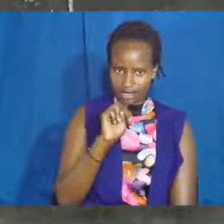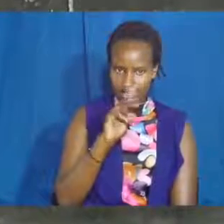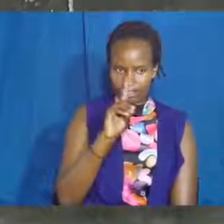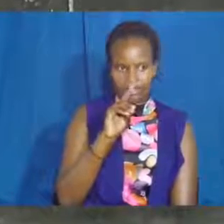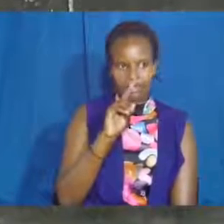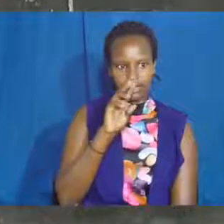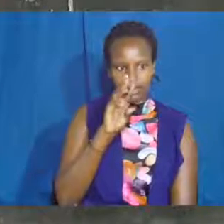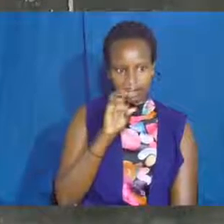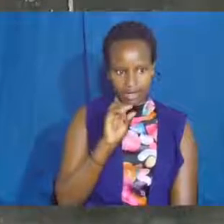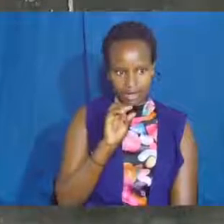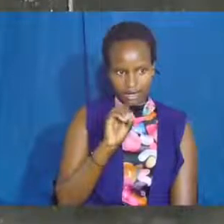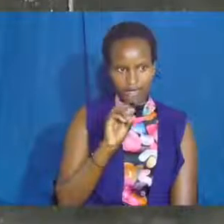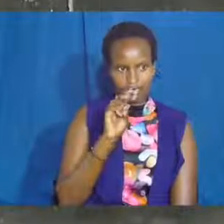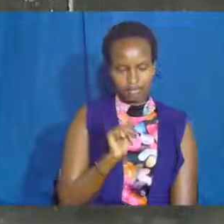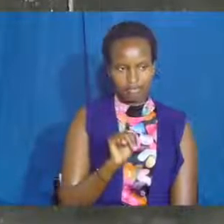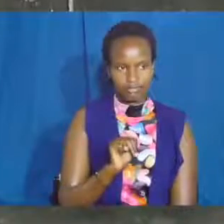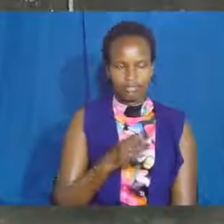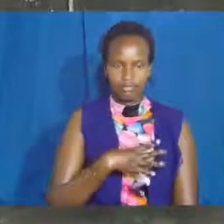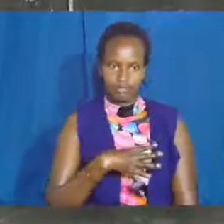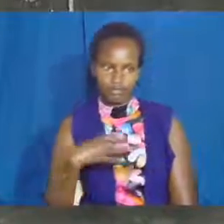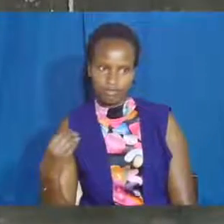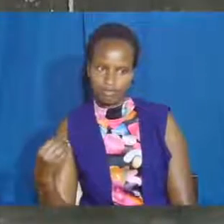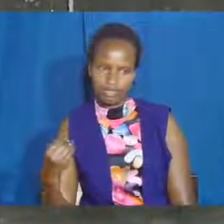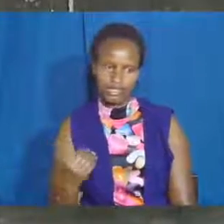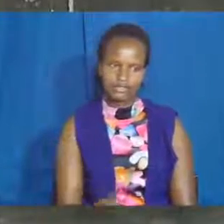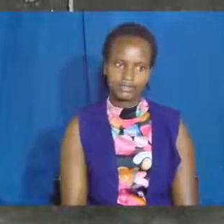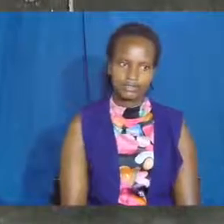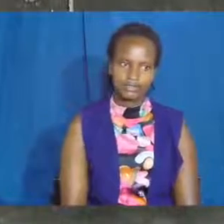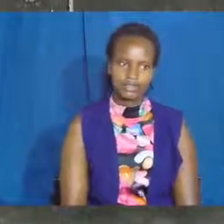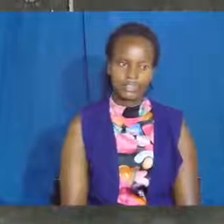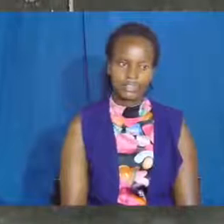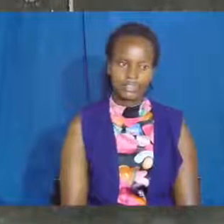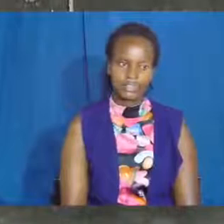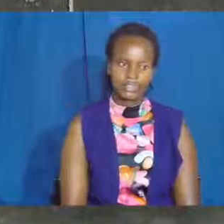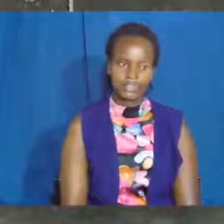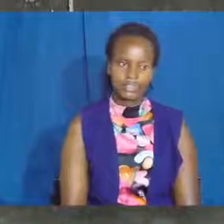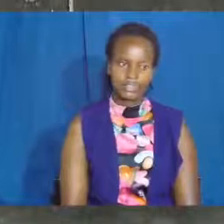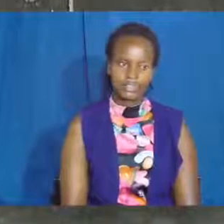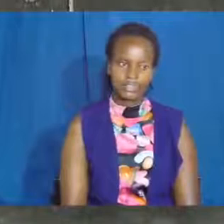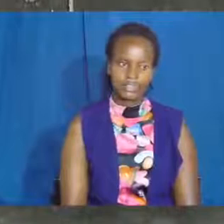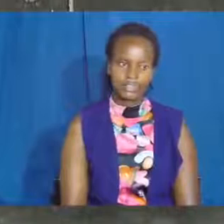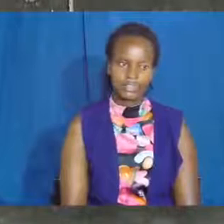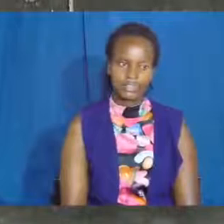random movement. You can say, it is the net movement of particles or ions or molecules or gases from a region of higher concentration.